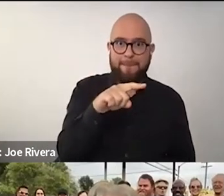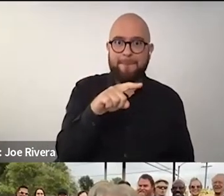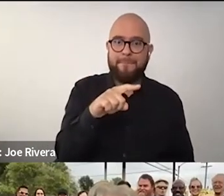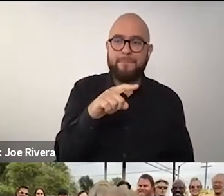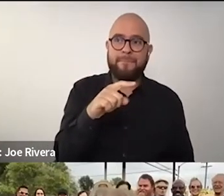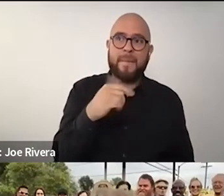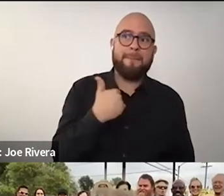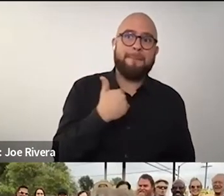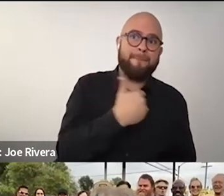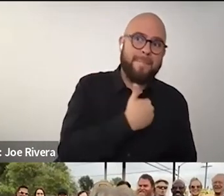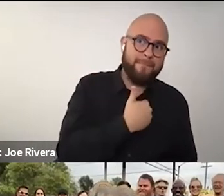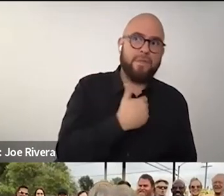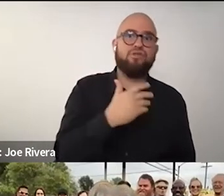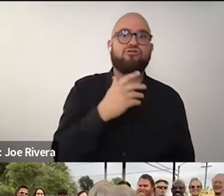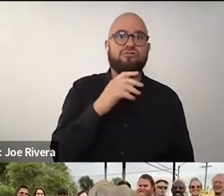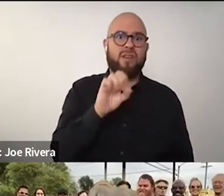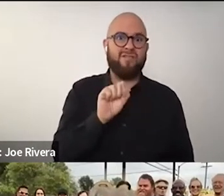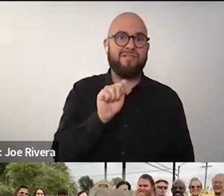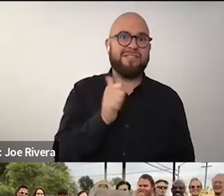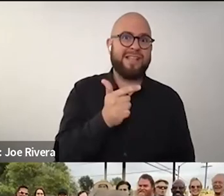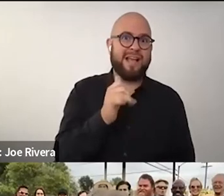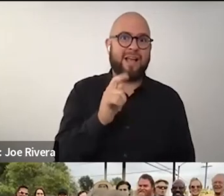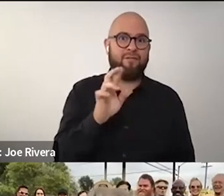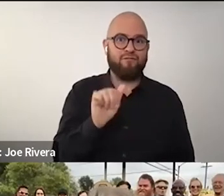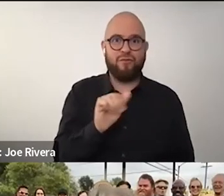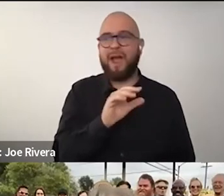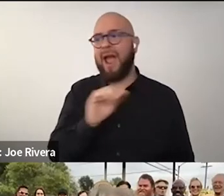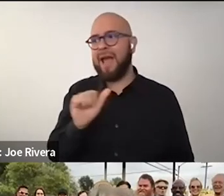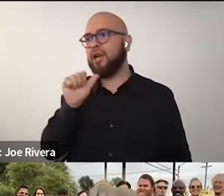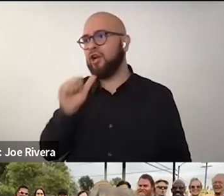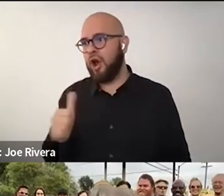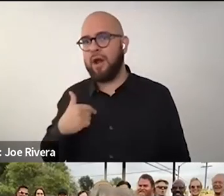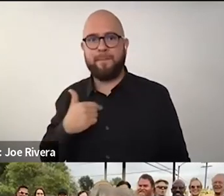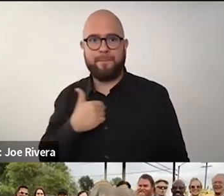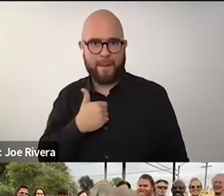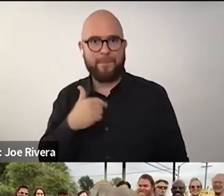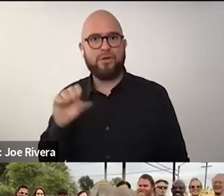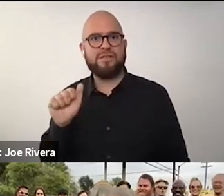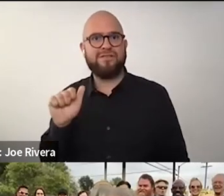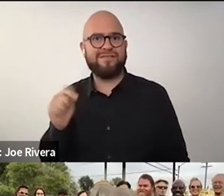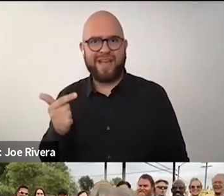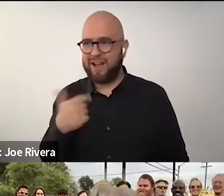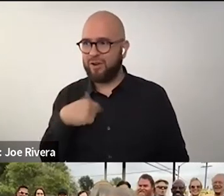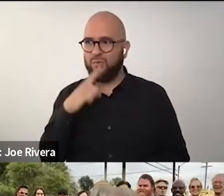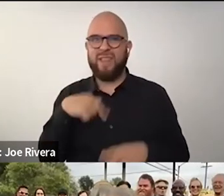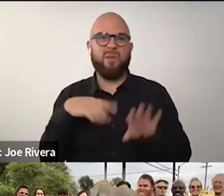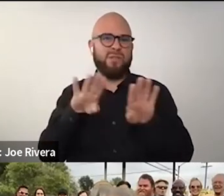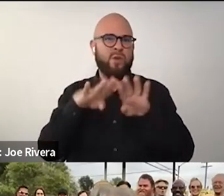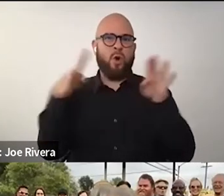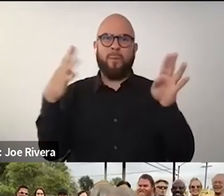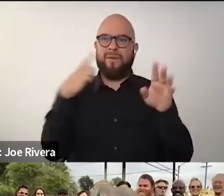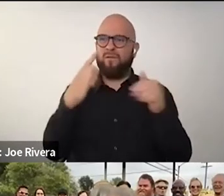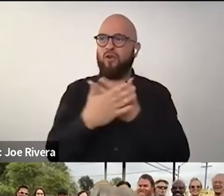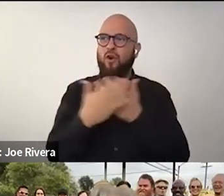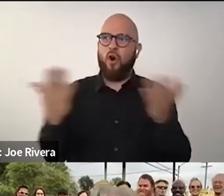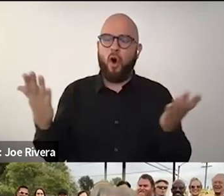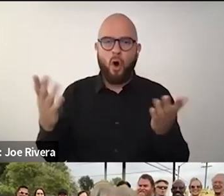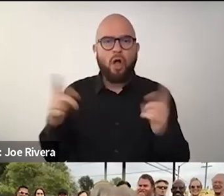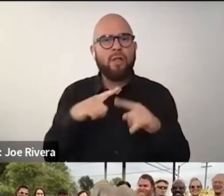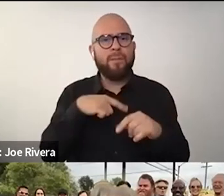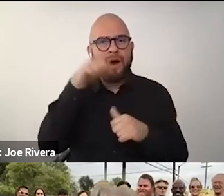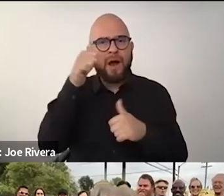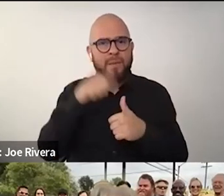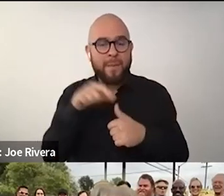to everybody. And as I remember that meeting that we had at the CAGNY